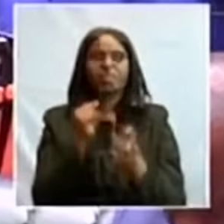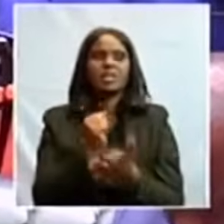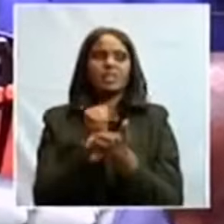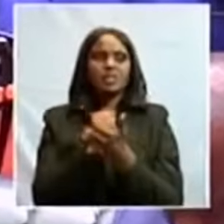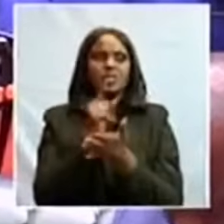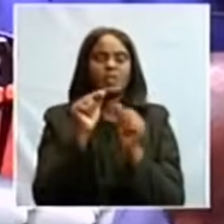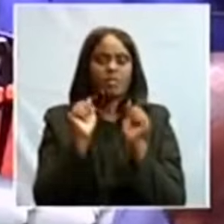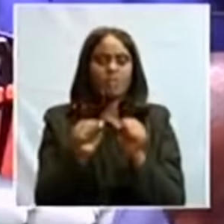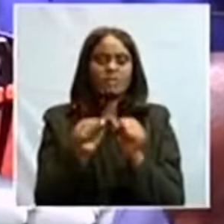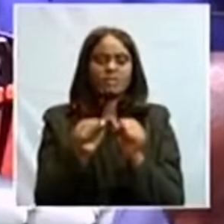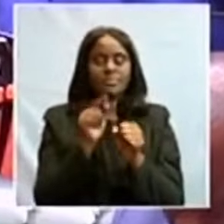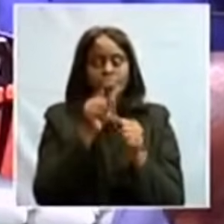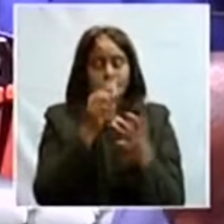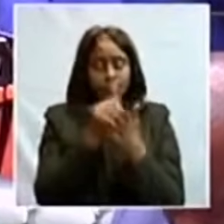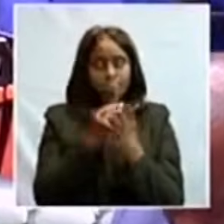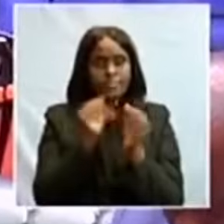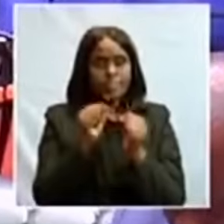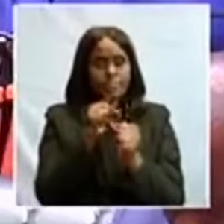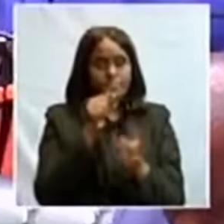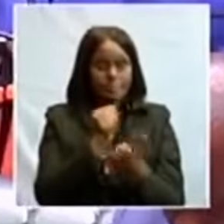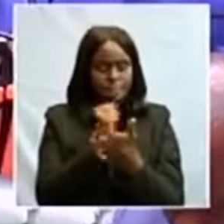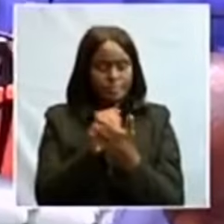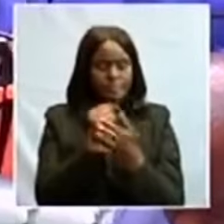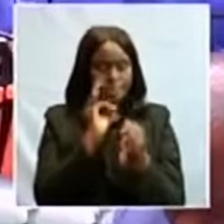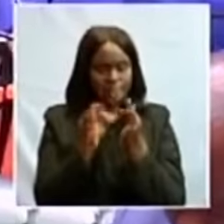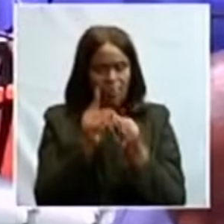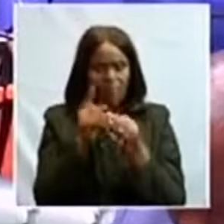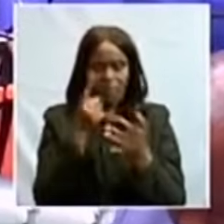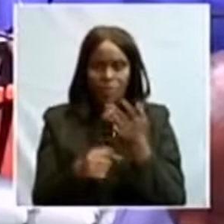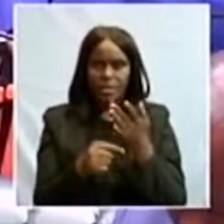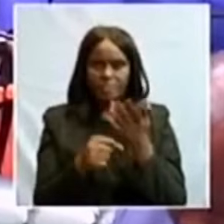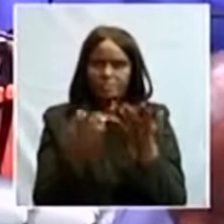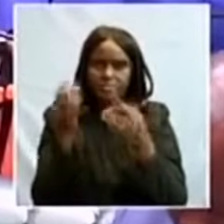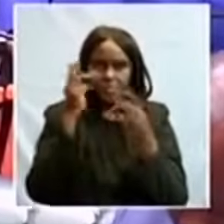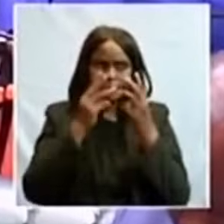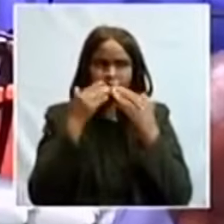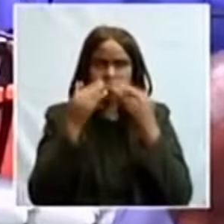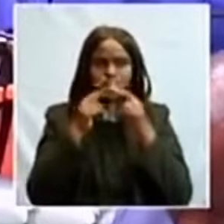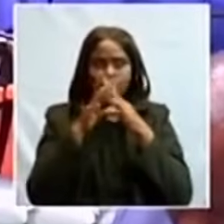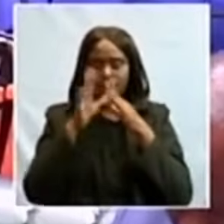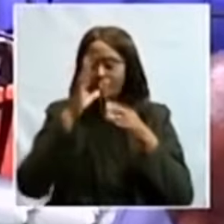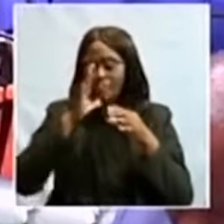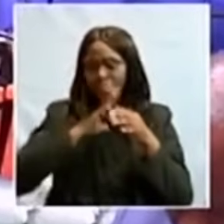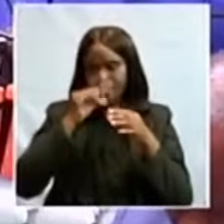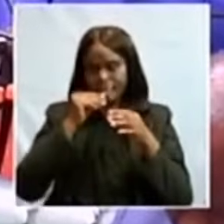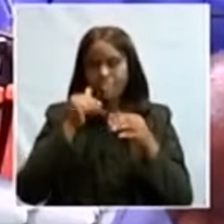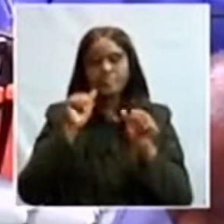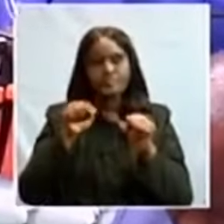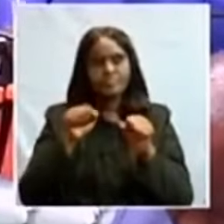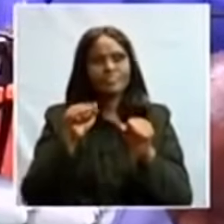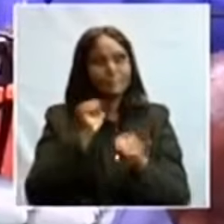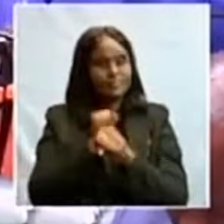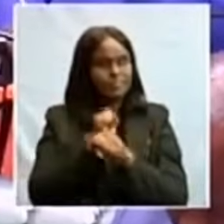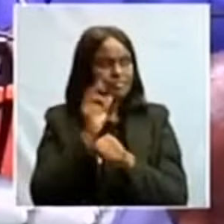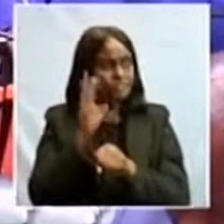Yeah. That money can help, if that is the word. So, thank you very much, Madam Speaker. We'll do just that.